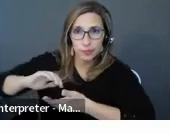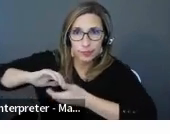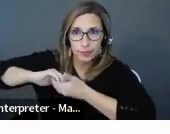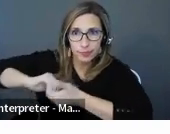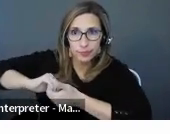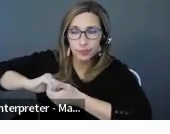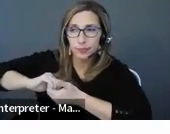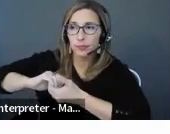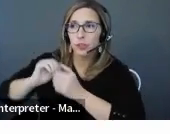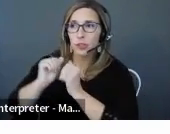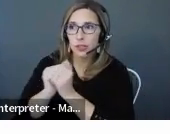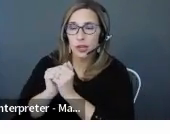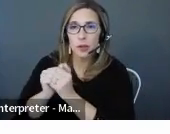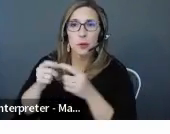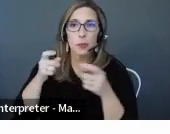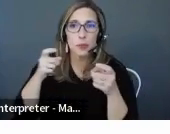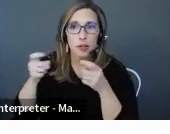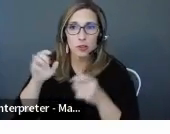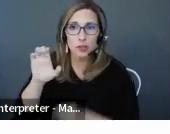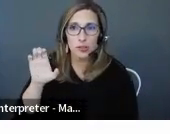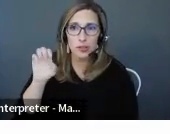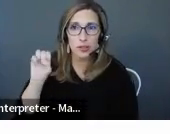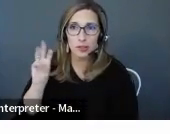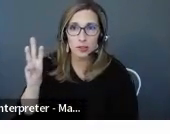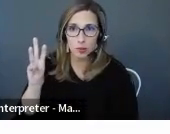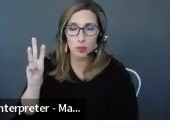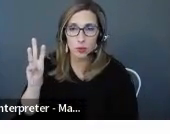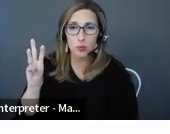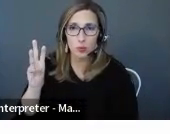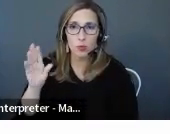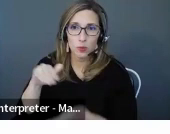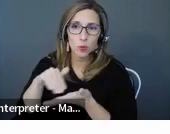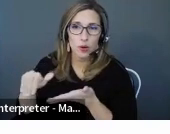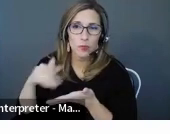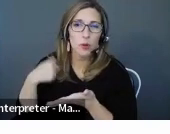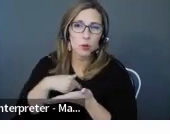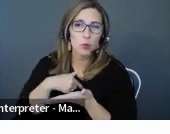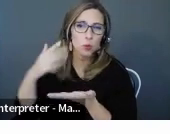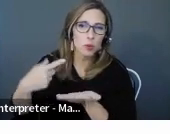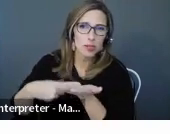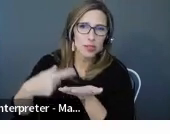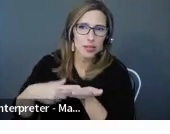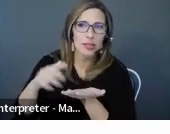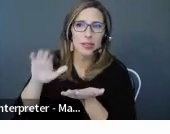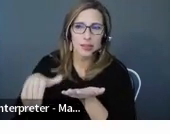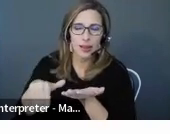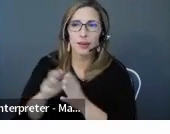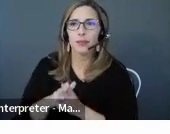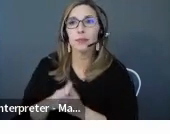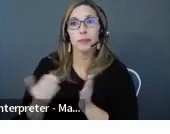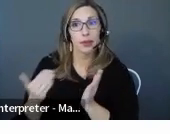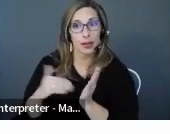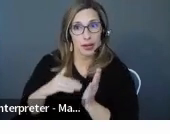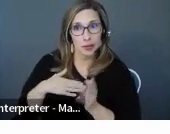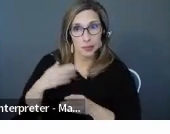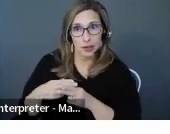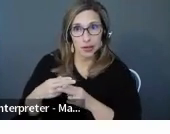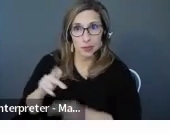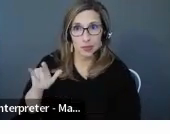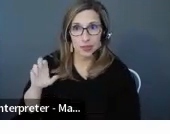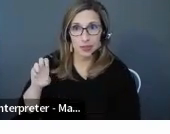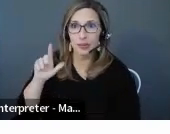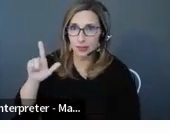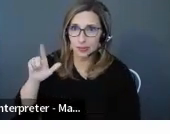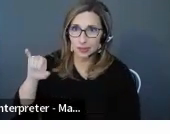the CSW waiver. So we'll talk more about that as well. So again, my name is Lisa, and also with us on the call